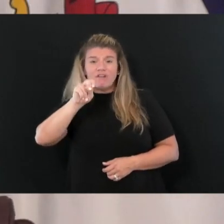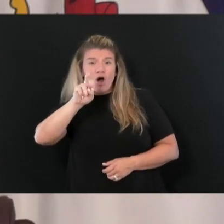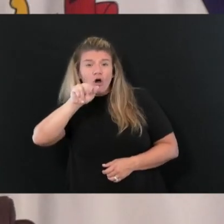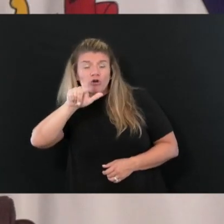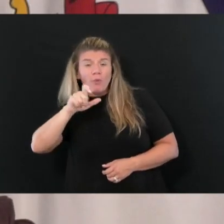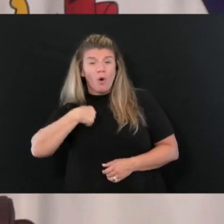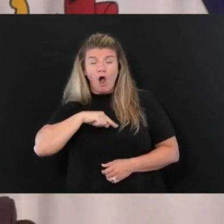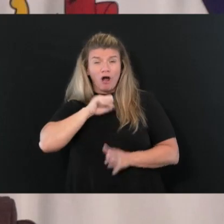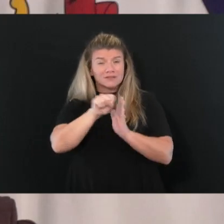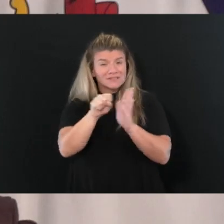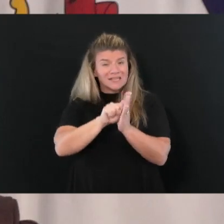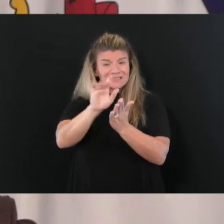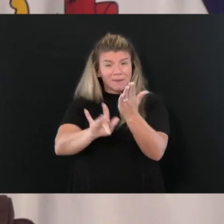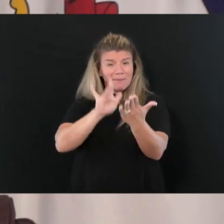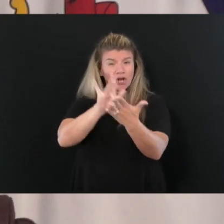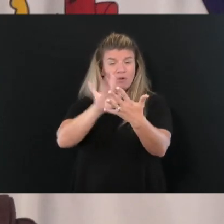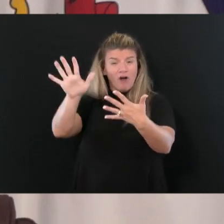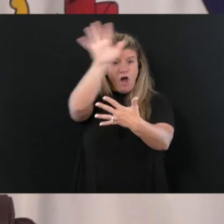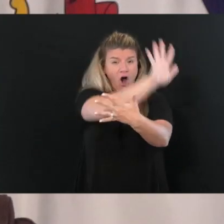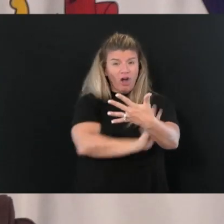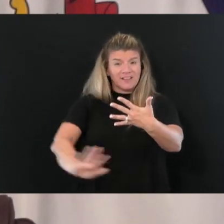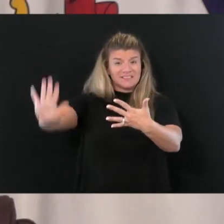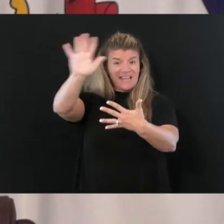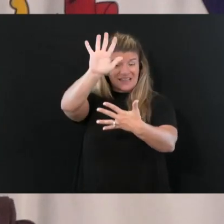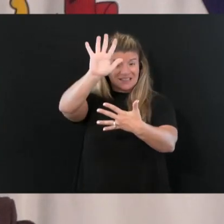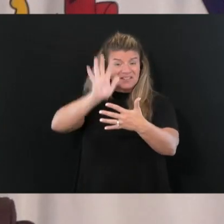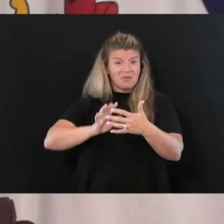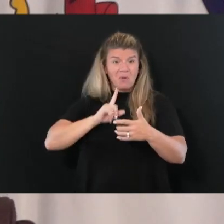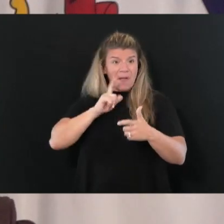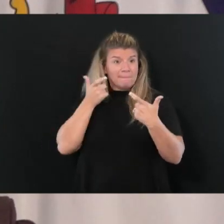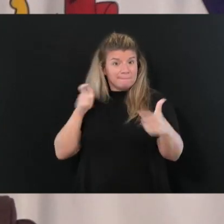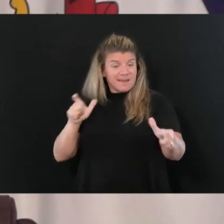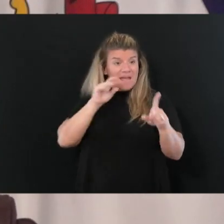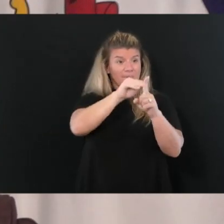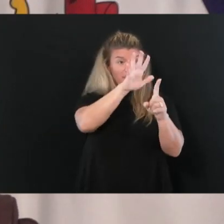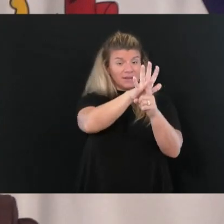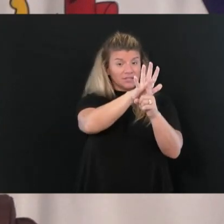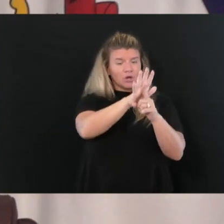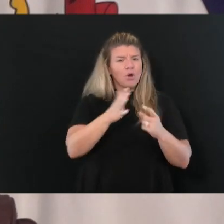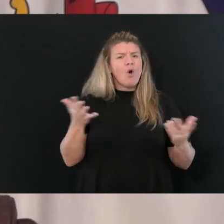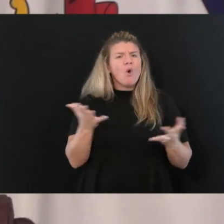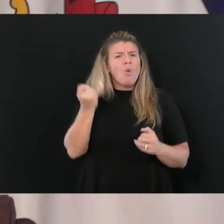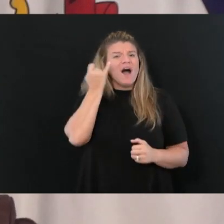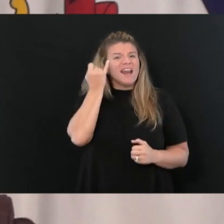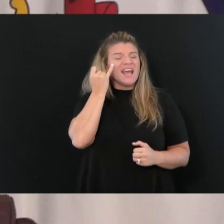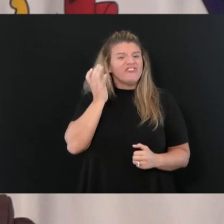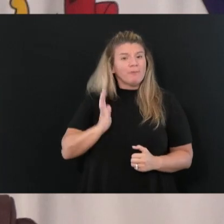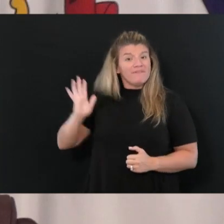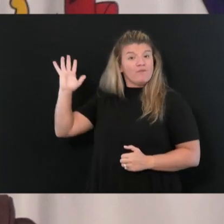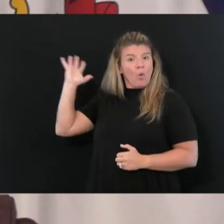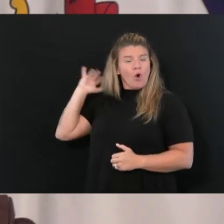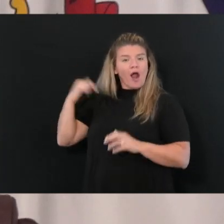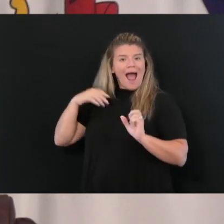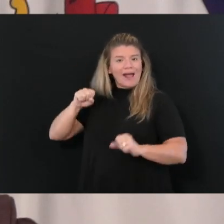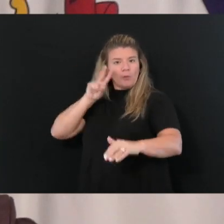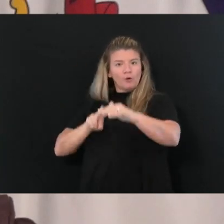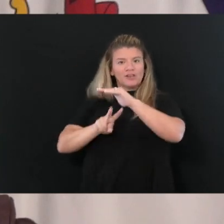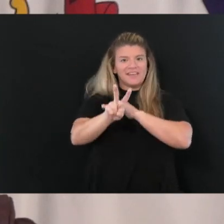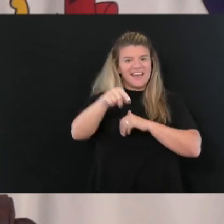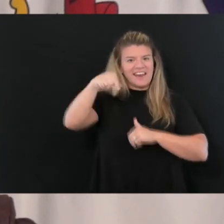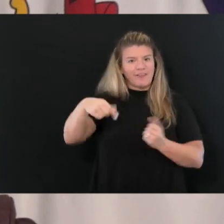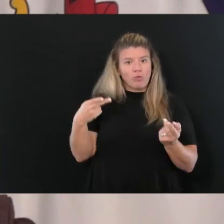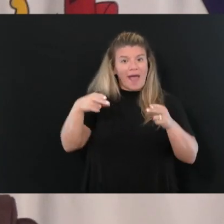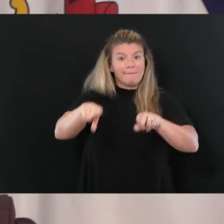and everything. What if I were to have said to you, there'll be that time, and in that time,